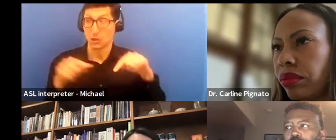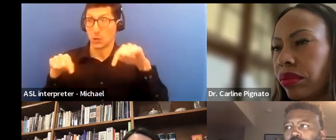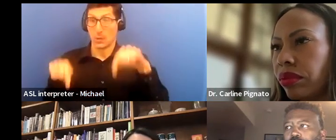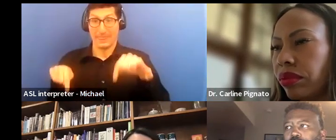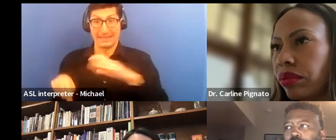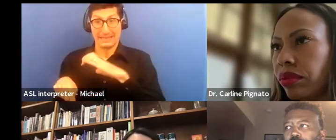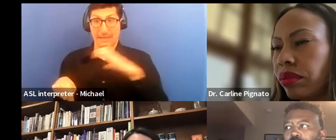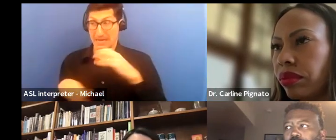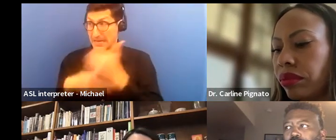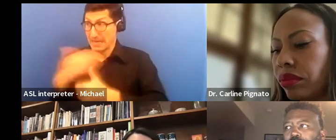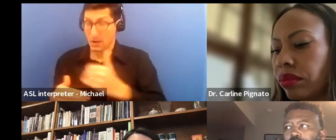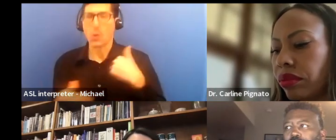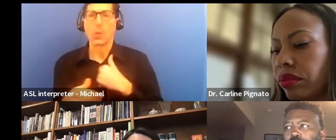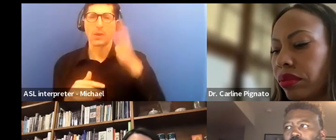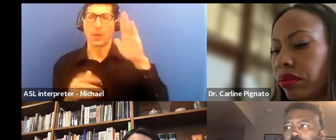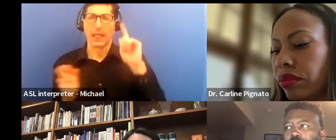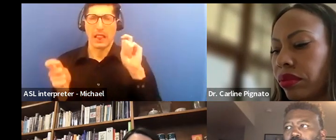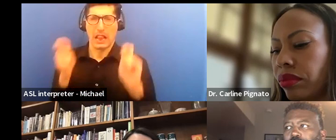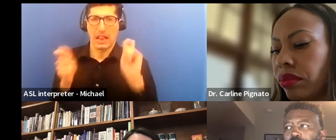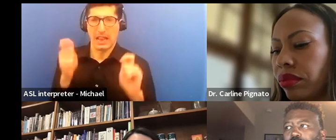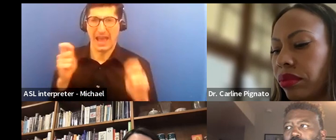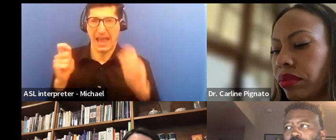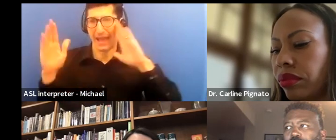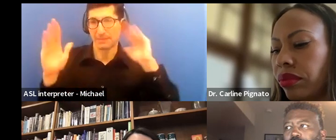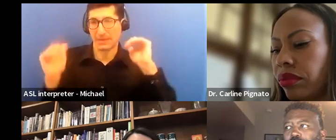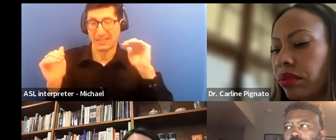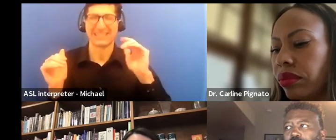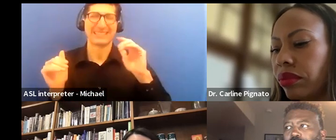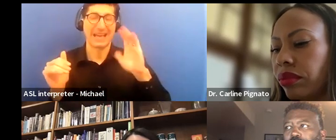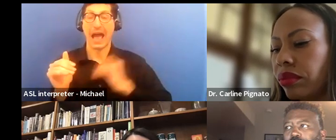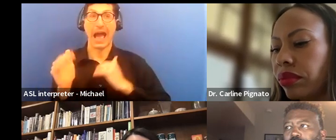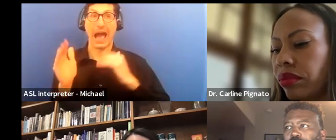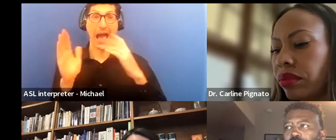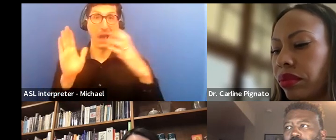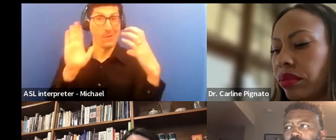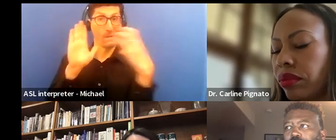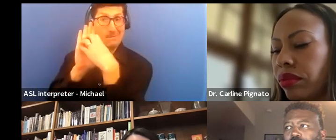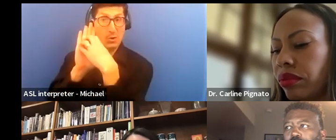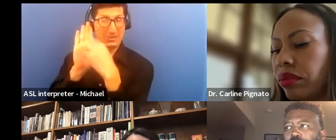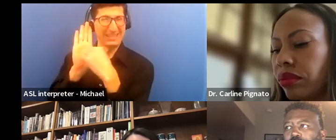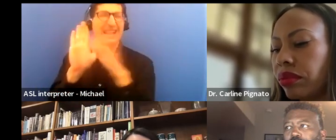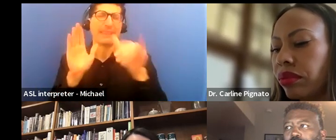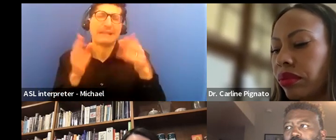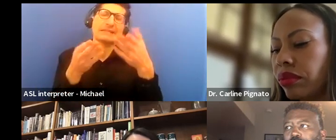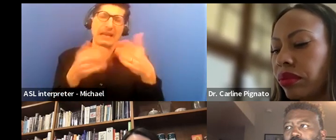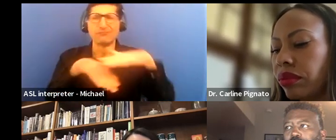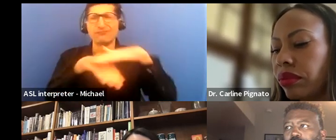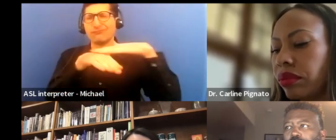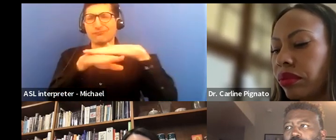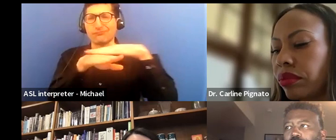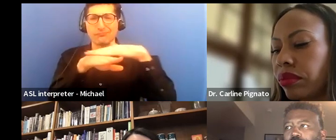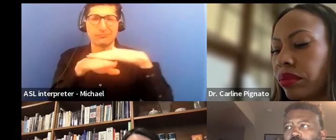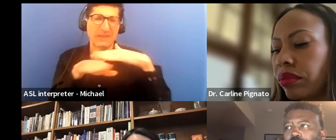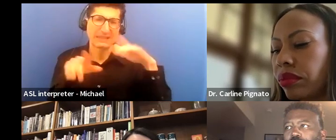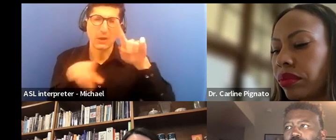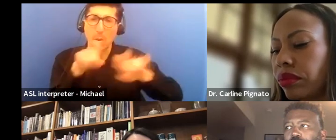forward with expectations. What we put up there is it's a generic, but it has some specific steps, but other steps will be added as the committee deems